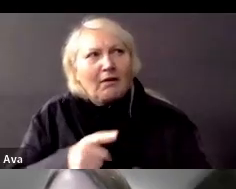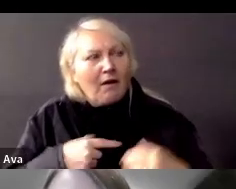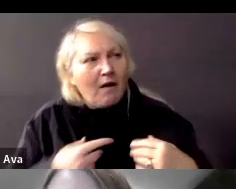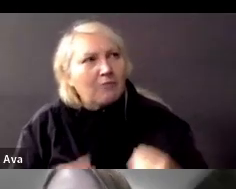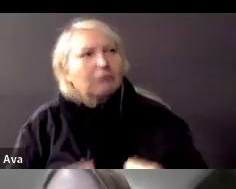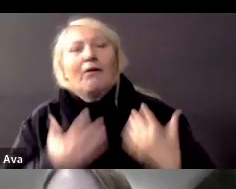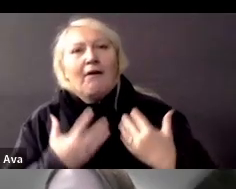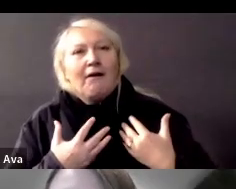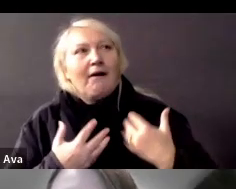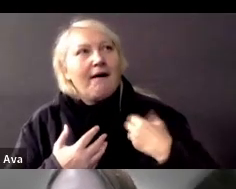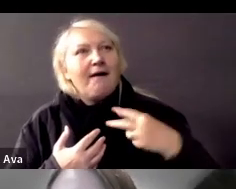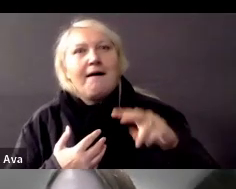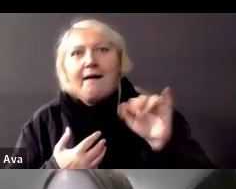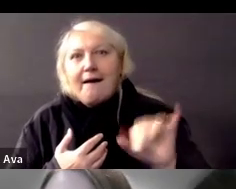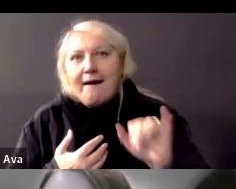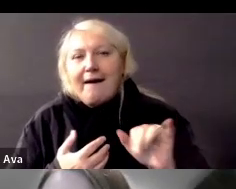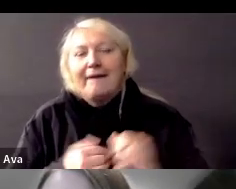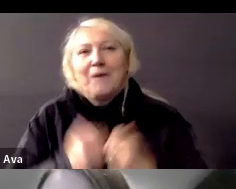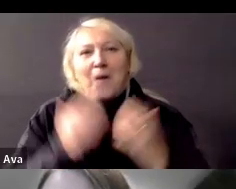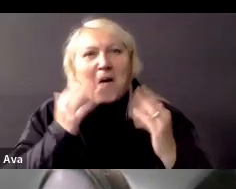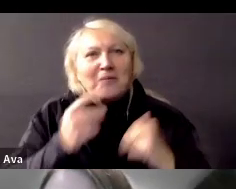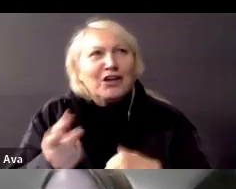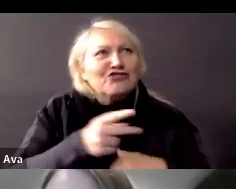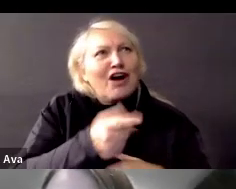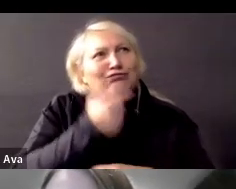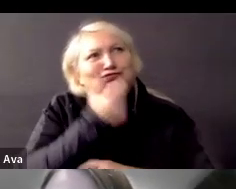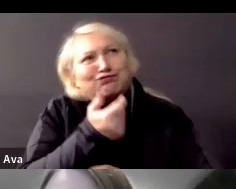and entertaining